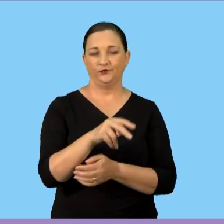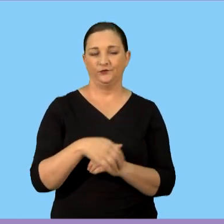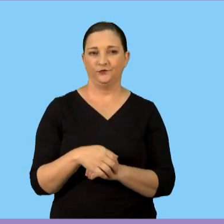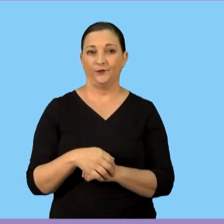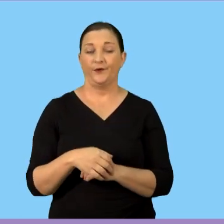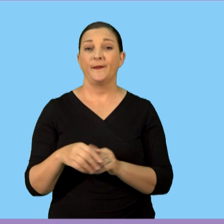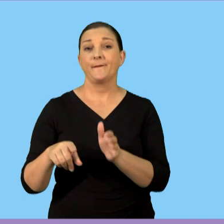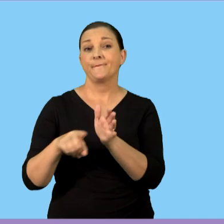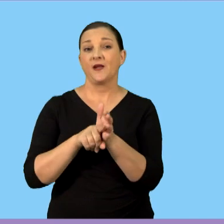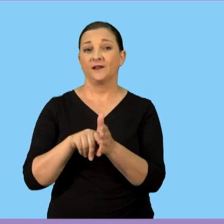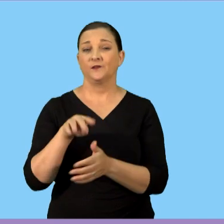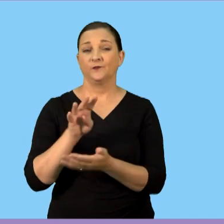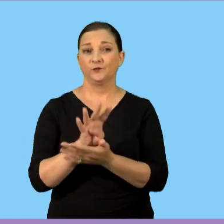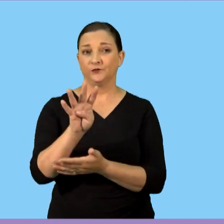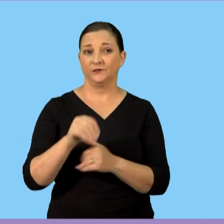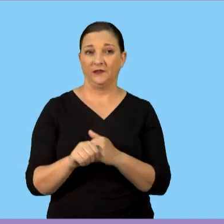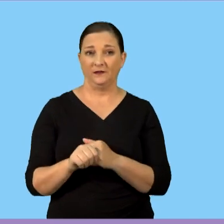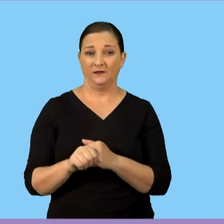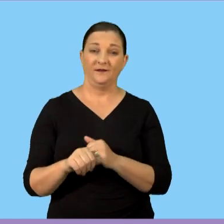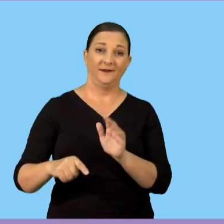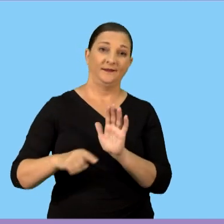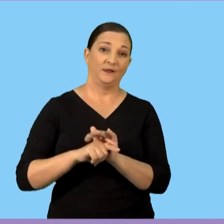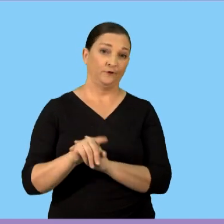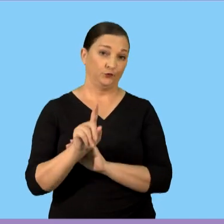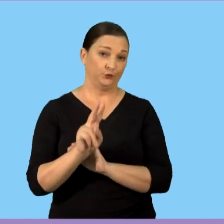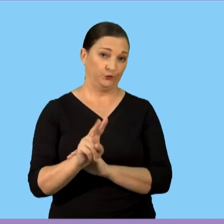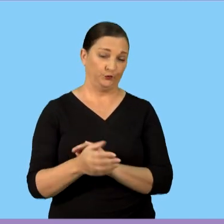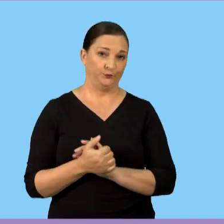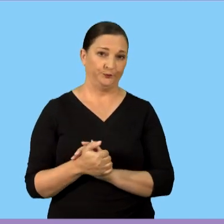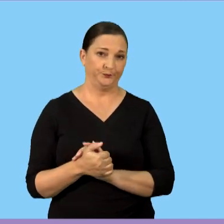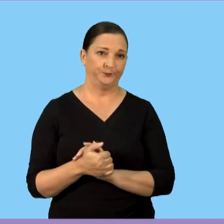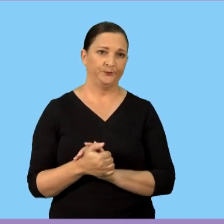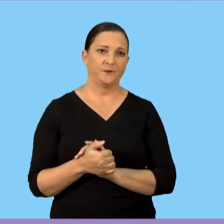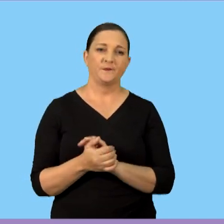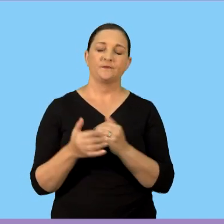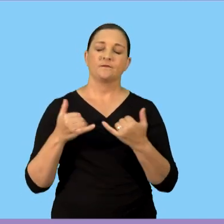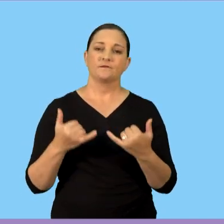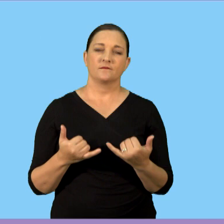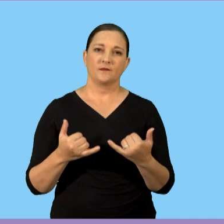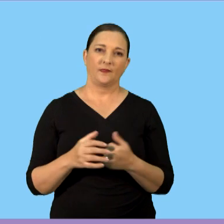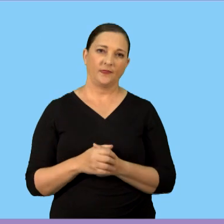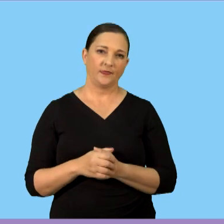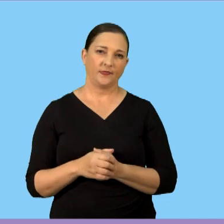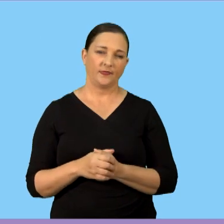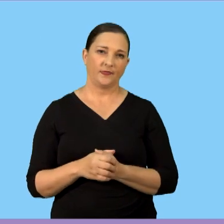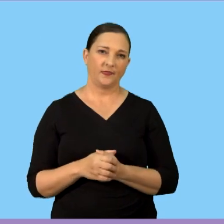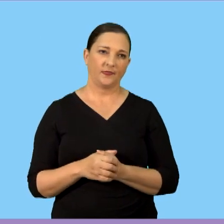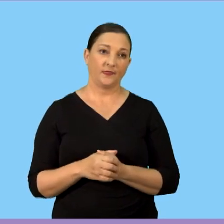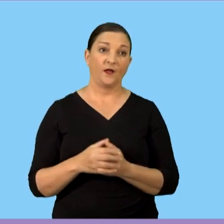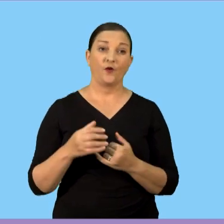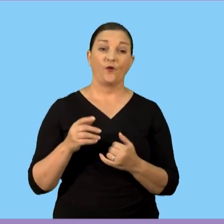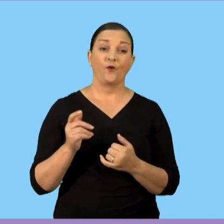negative 2 minus 14 divided by negative 2. Now, what